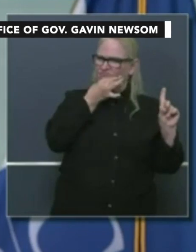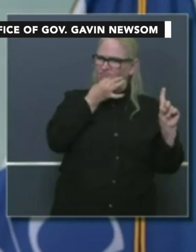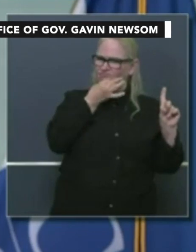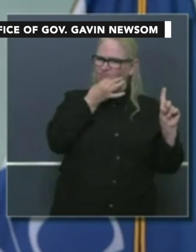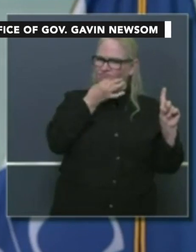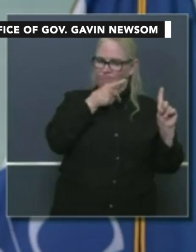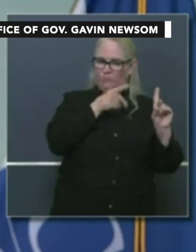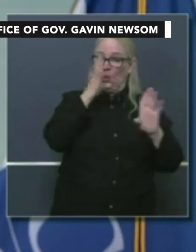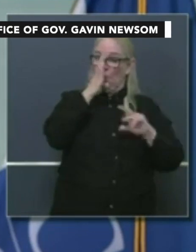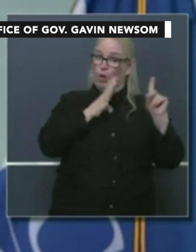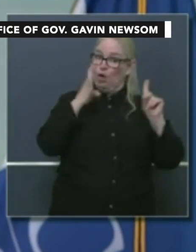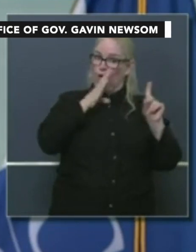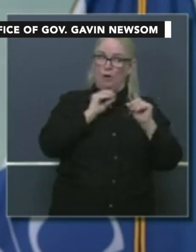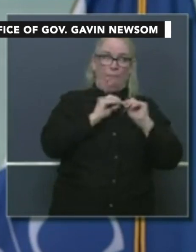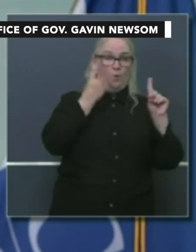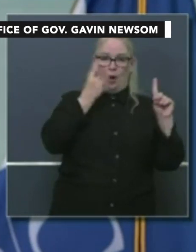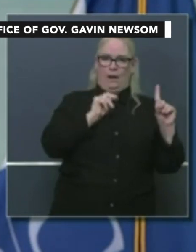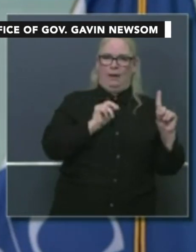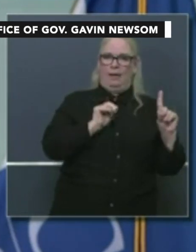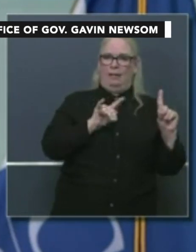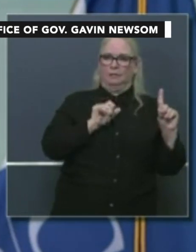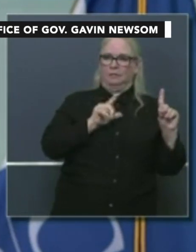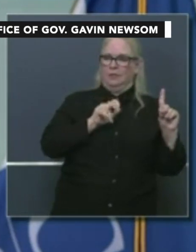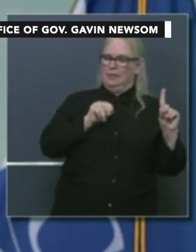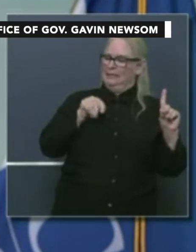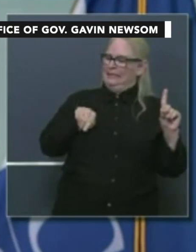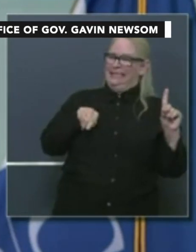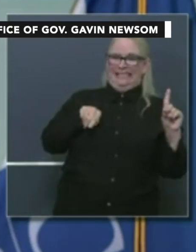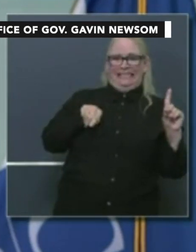No timeline has been set, but Newsom said he